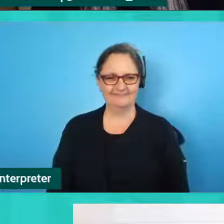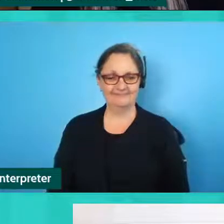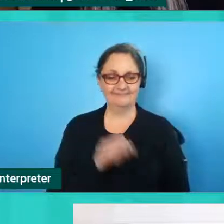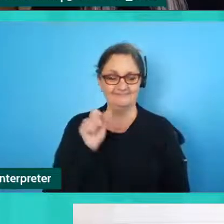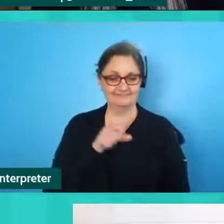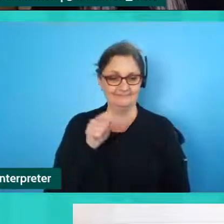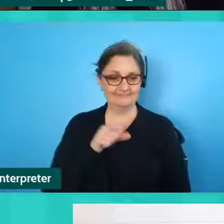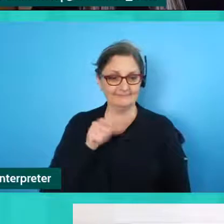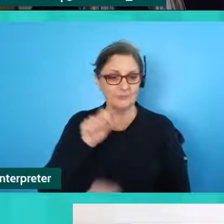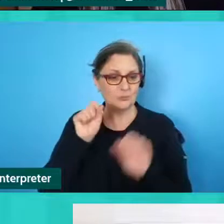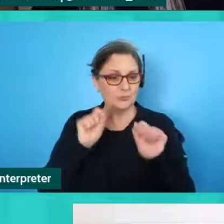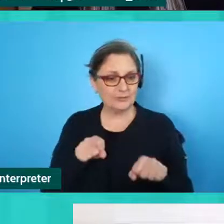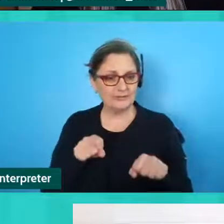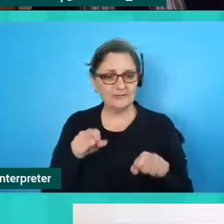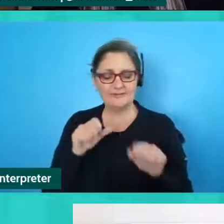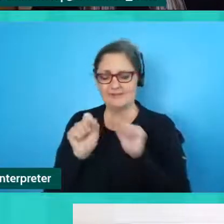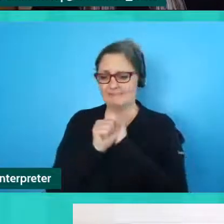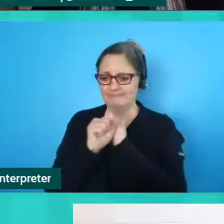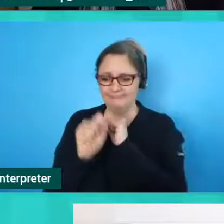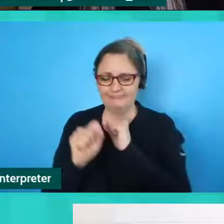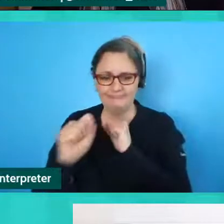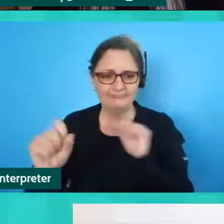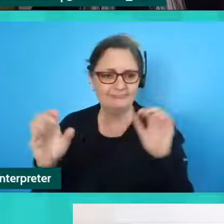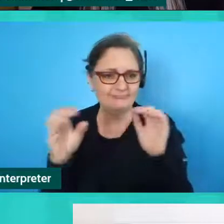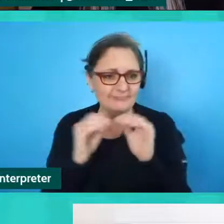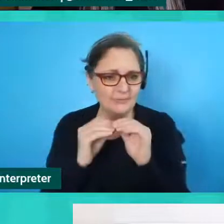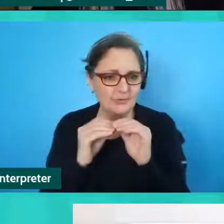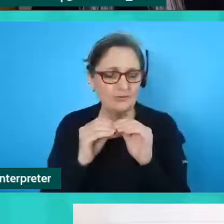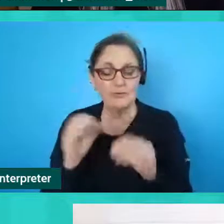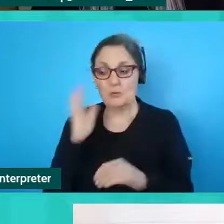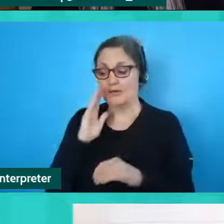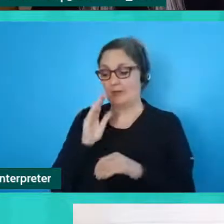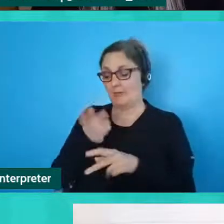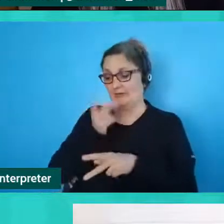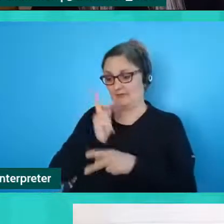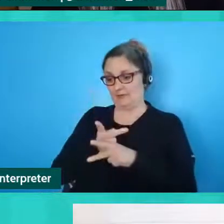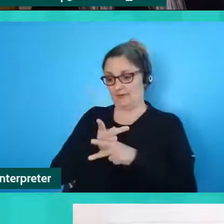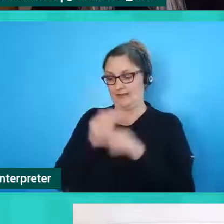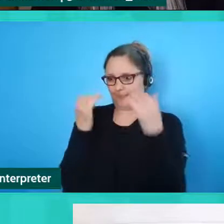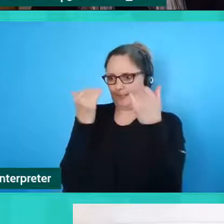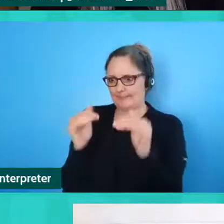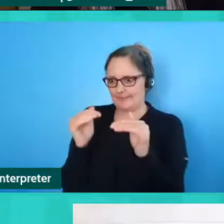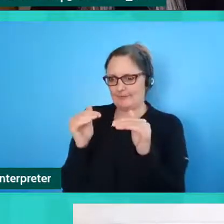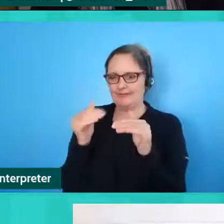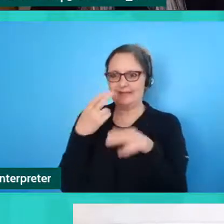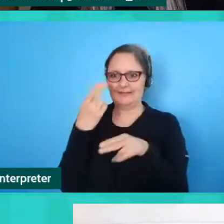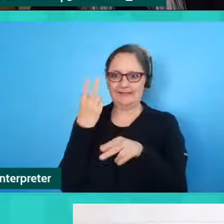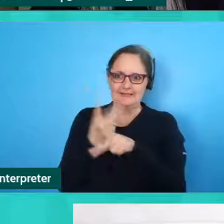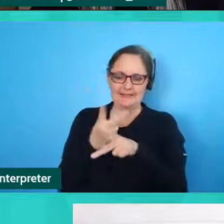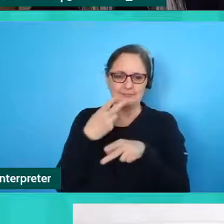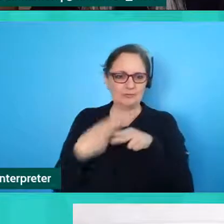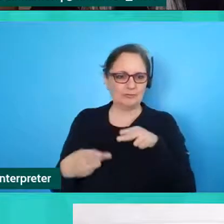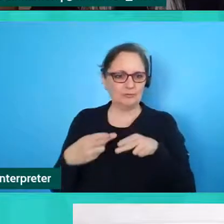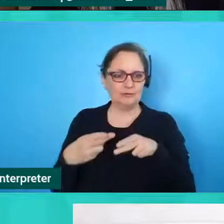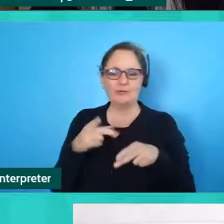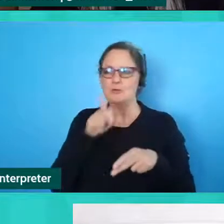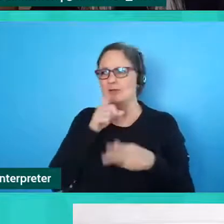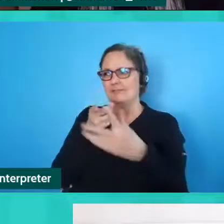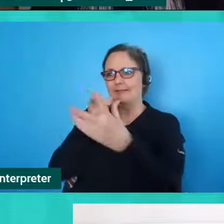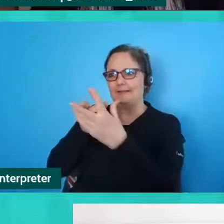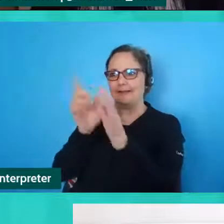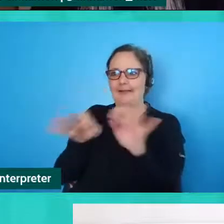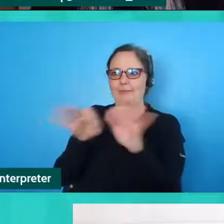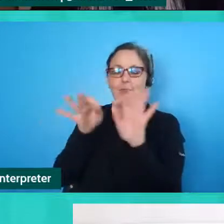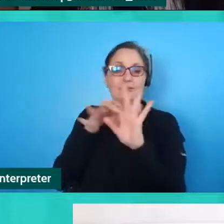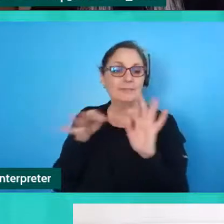Absolutely. We could have had far, far more, but we know that if we keep ourselves concise, we really land those important messages. So we